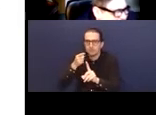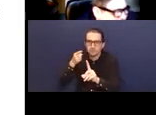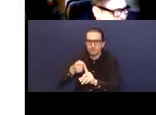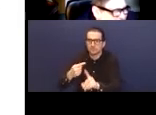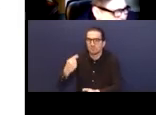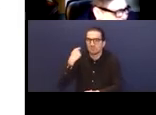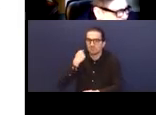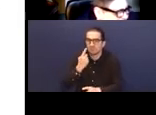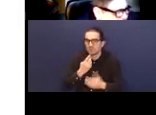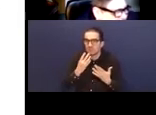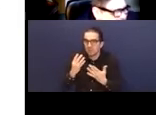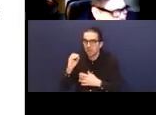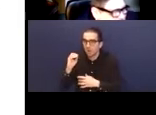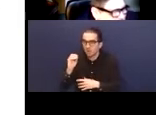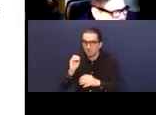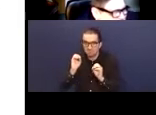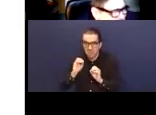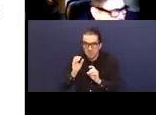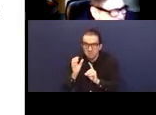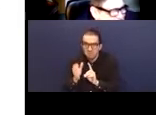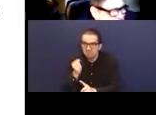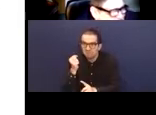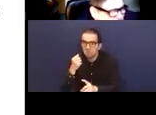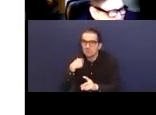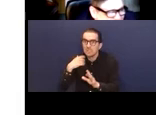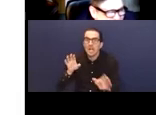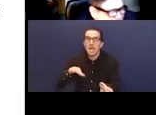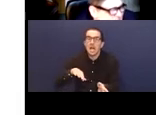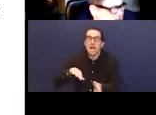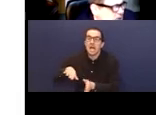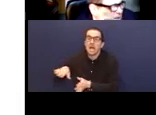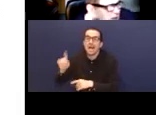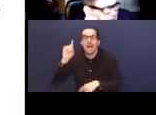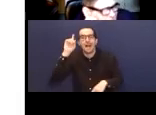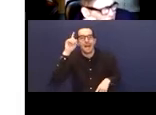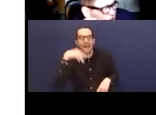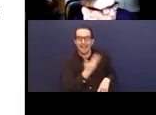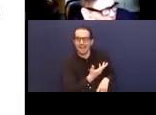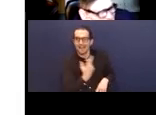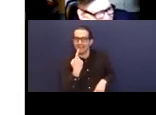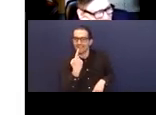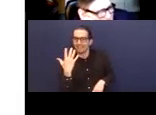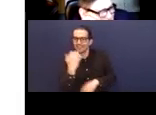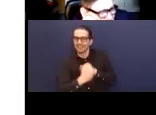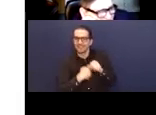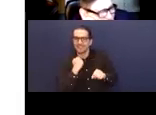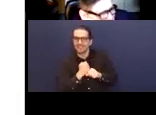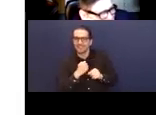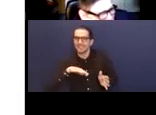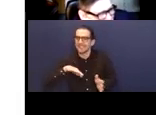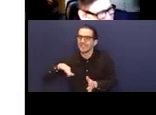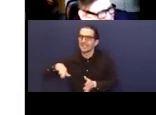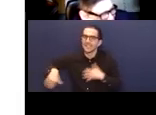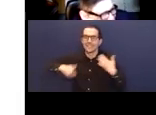that other than the general uplift that took place. So what I think is likely to happen in light of COVID, which has rolled